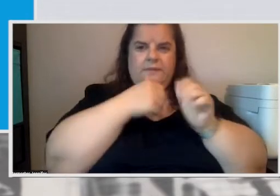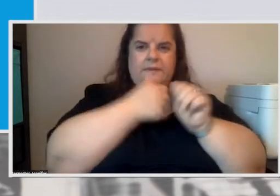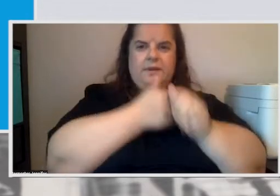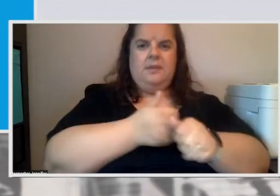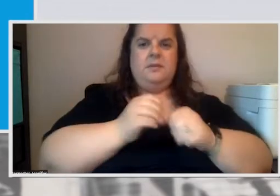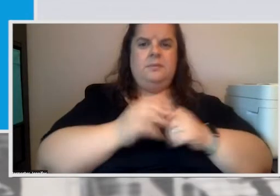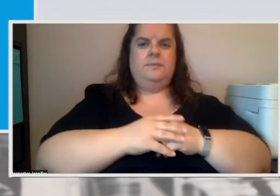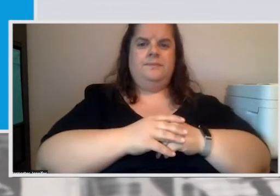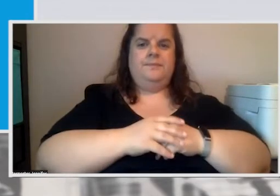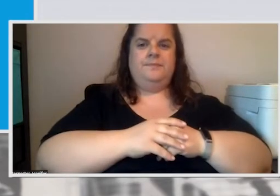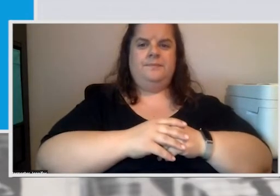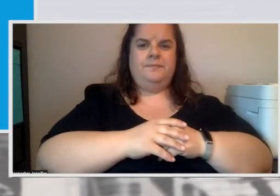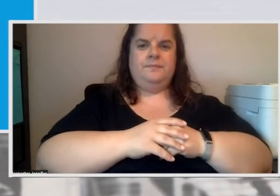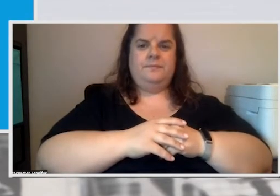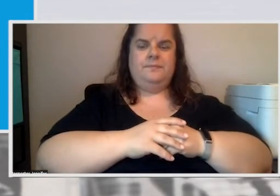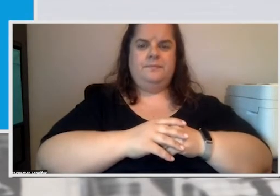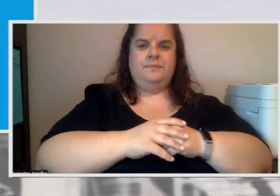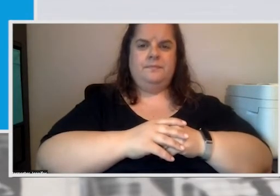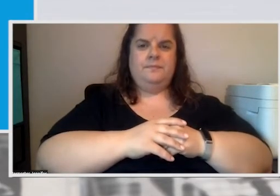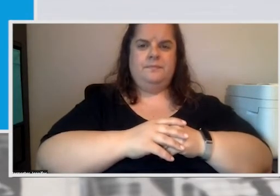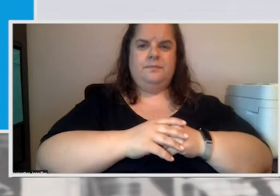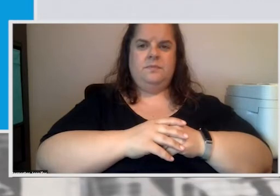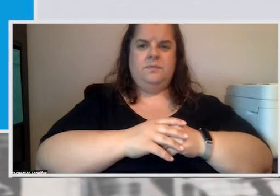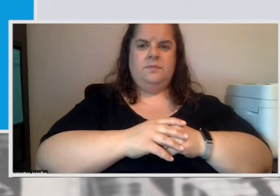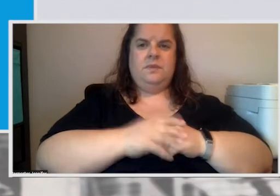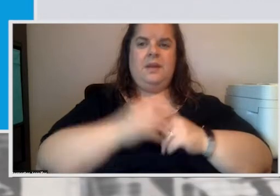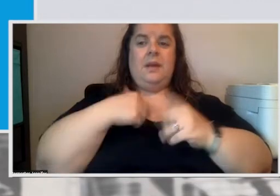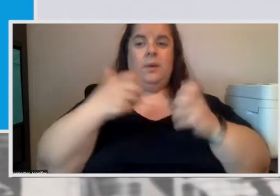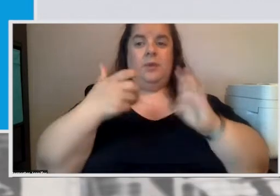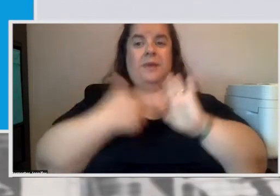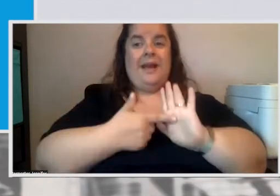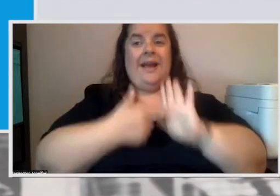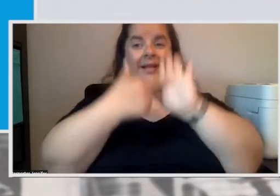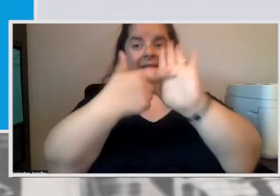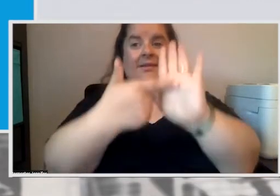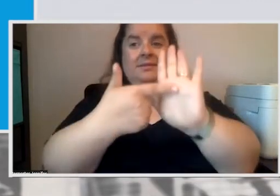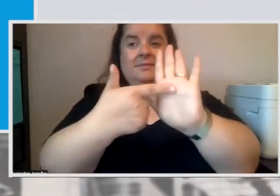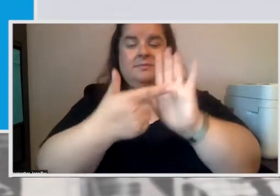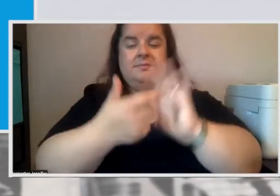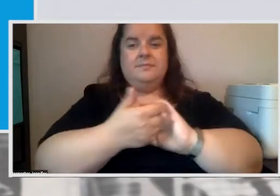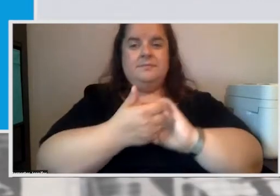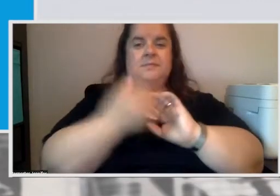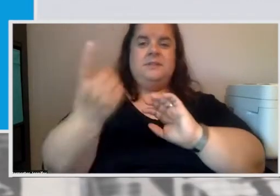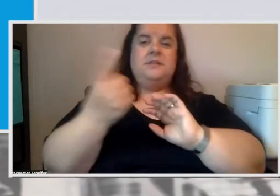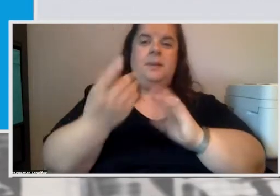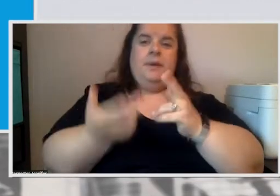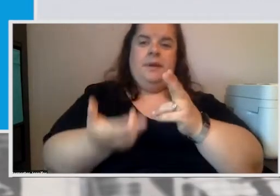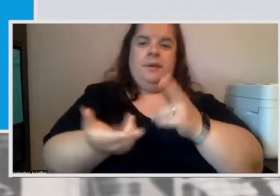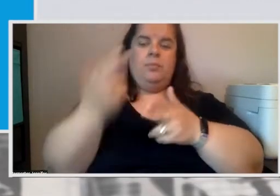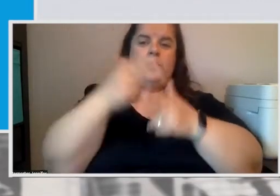Next. So I just wanted to highlight some of the enhanced